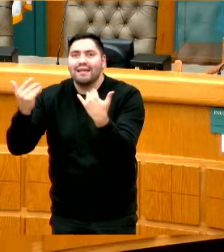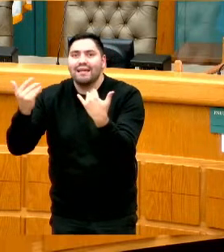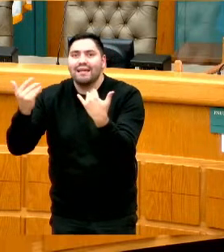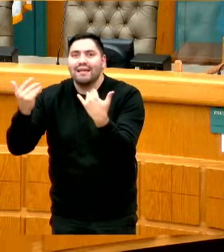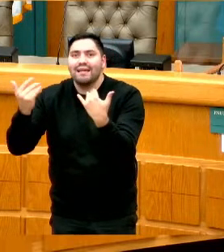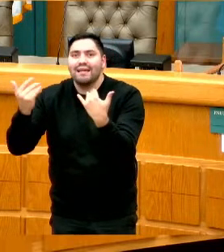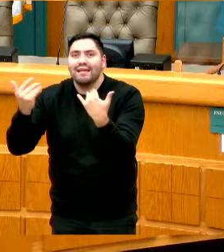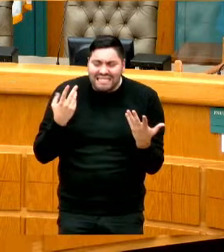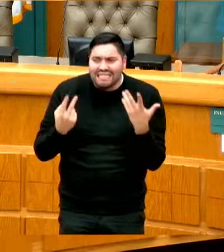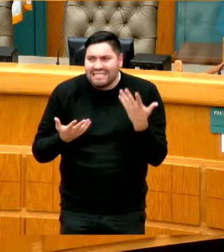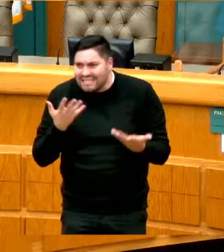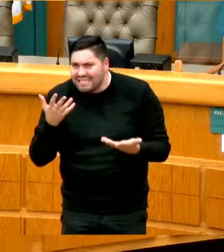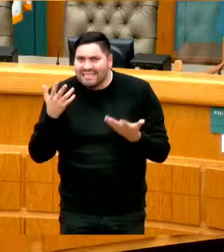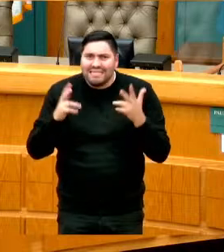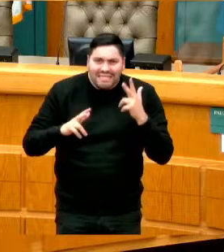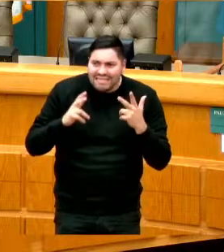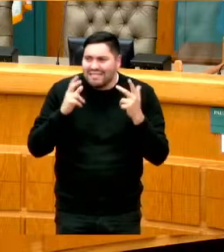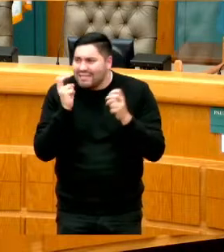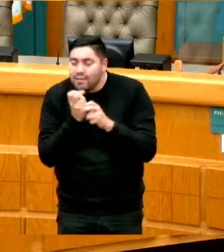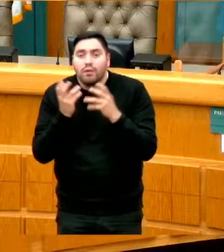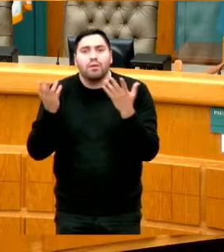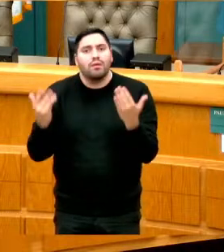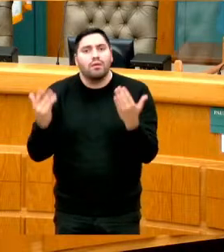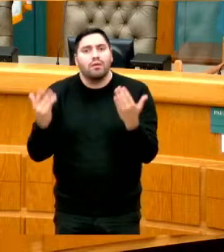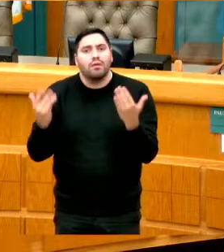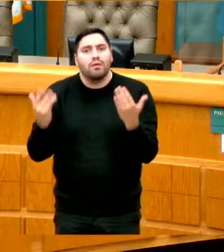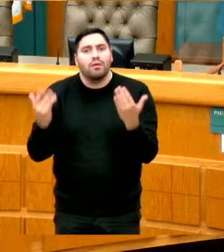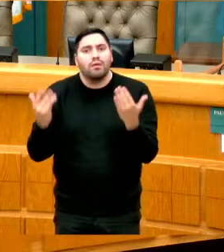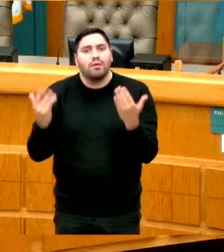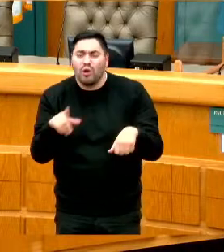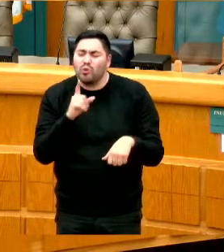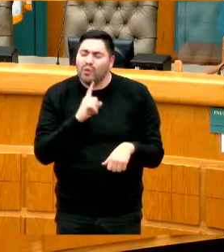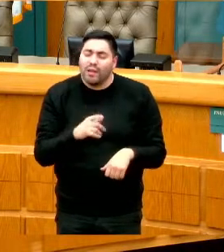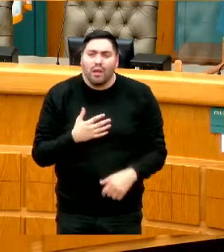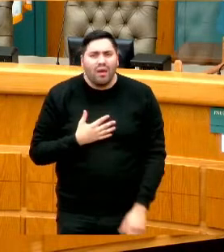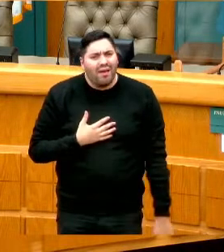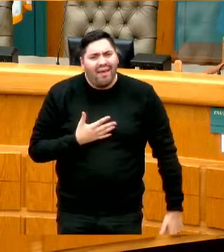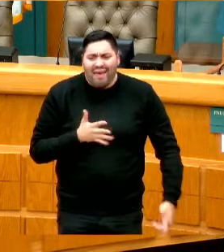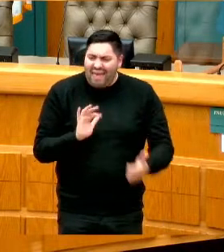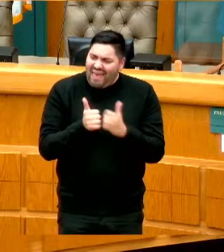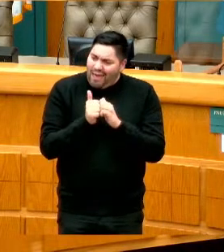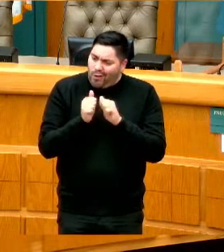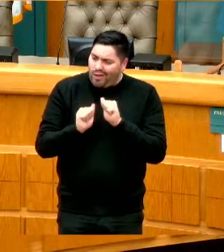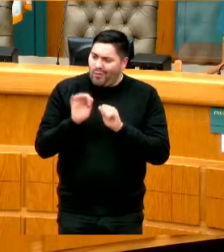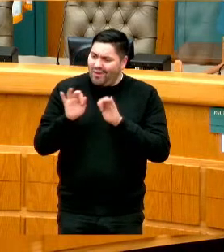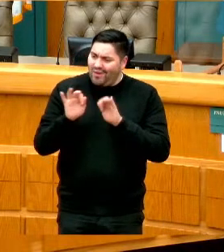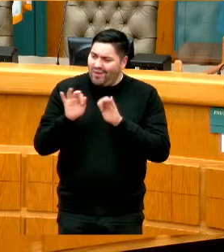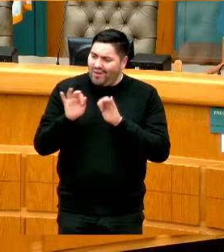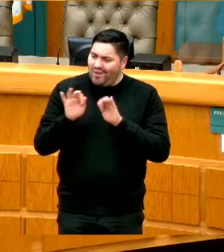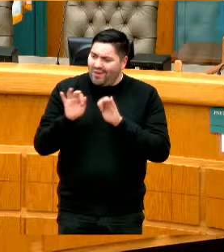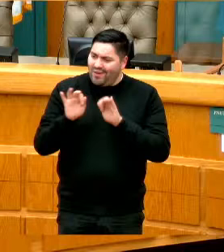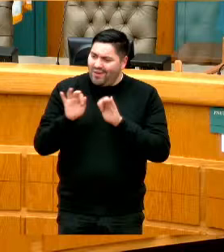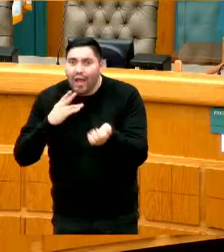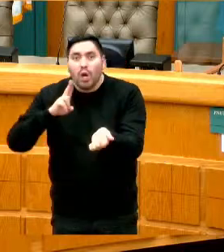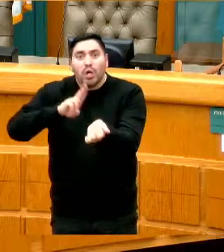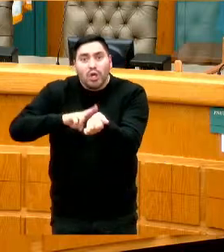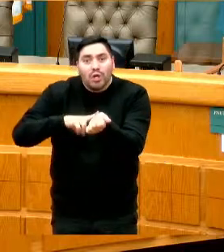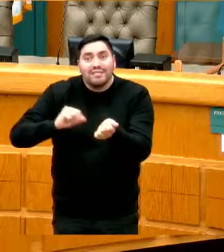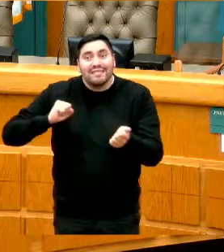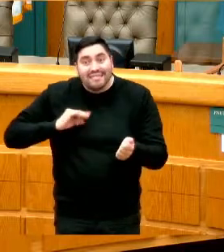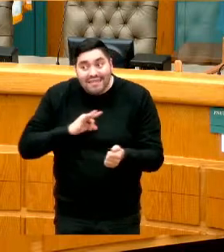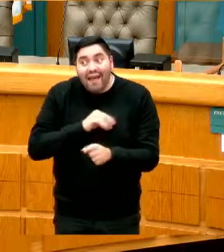ever be so, really, I just don't even know how we could pay the gratitude for the nursing staffs